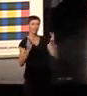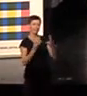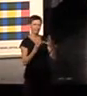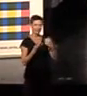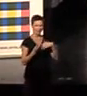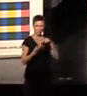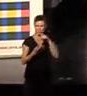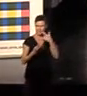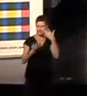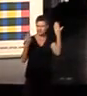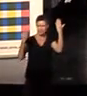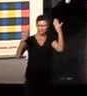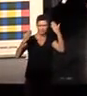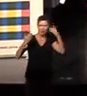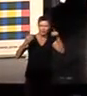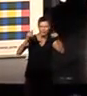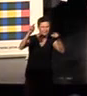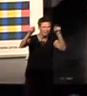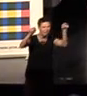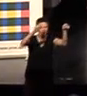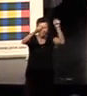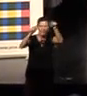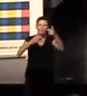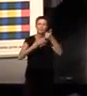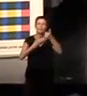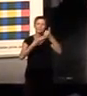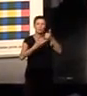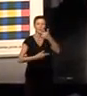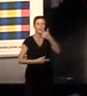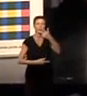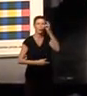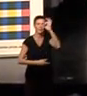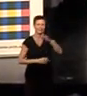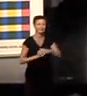het amerika moet je je zo